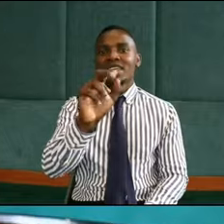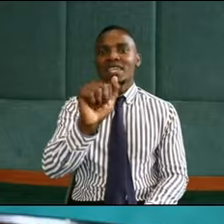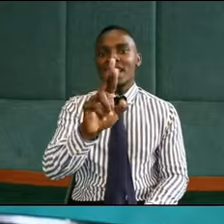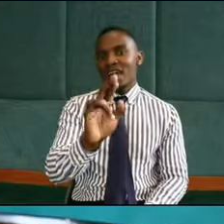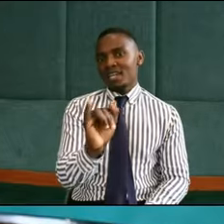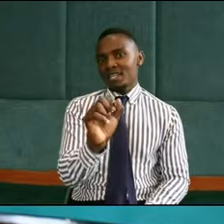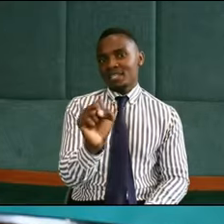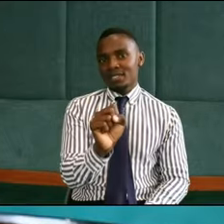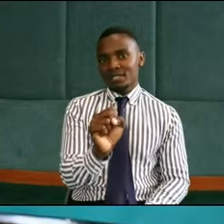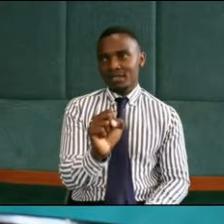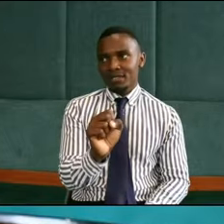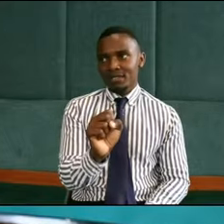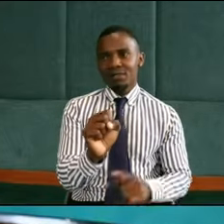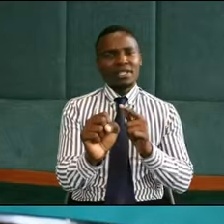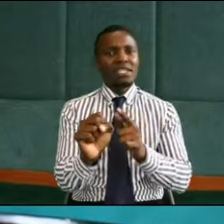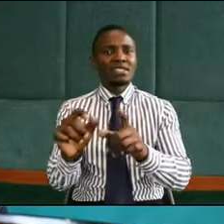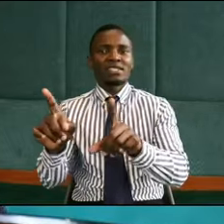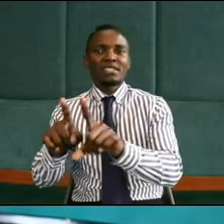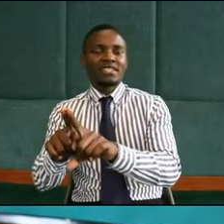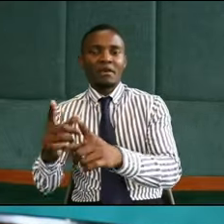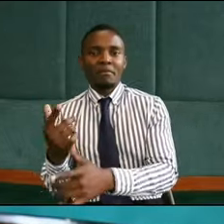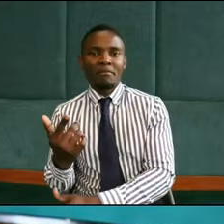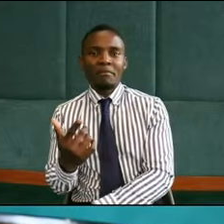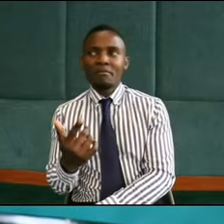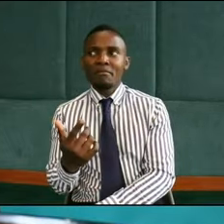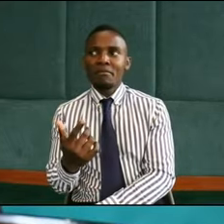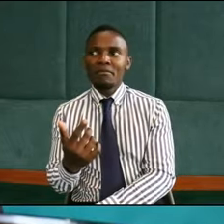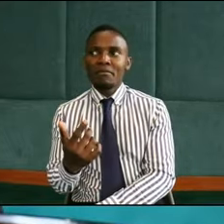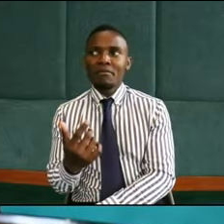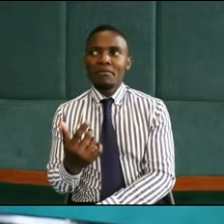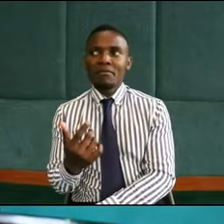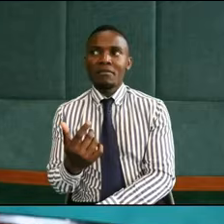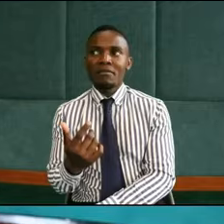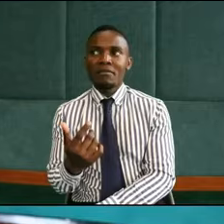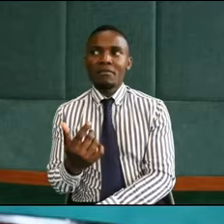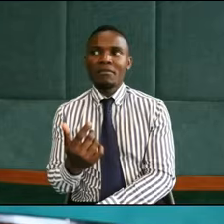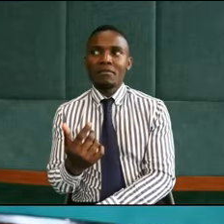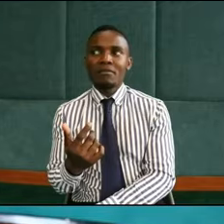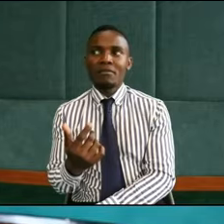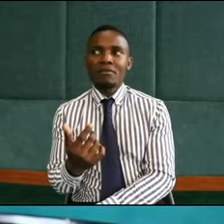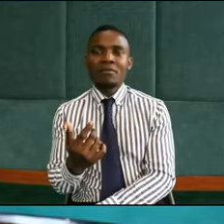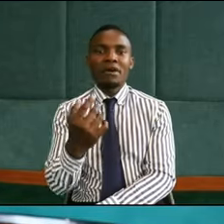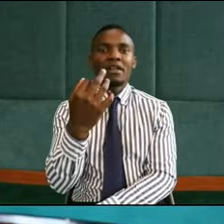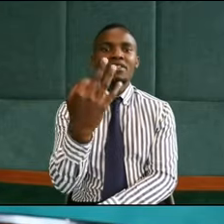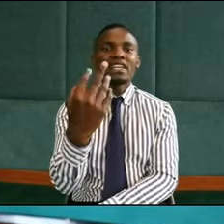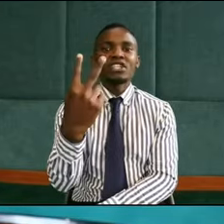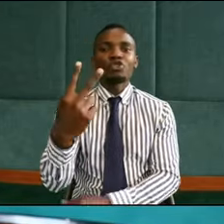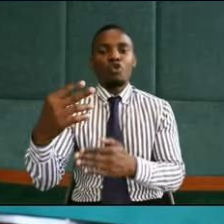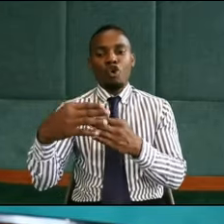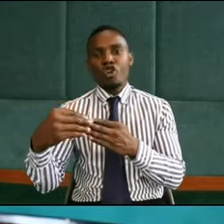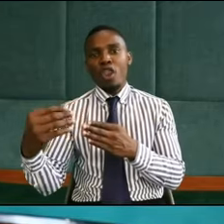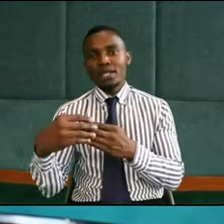And 1 denarius is equivalent to US dollar, $32.